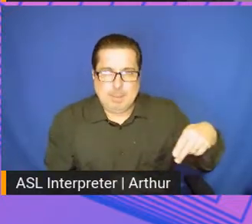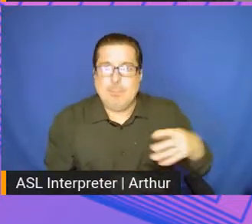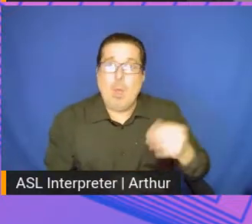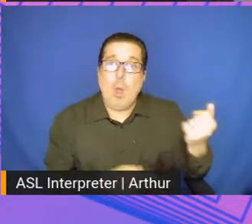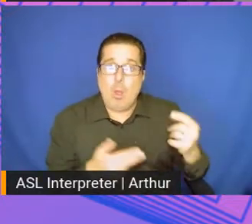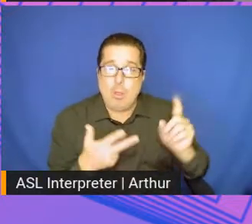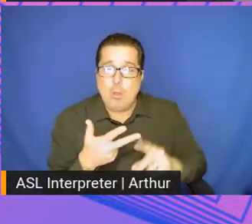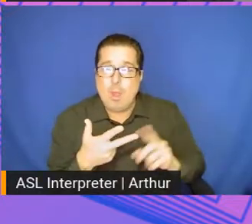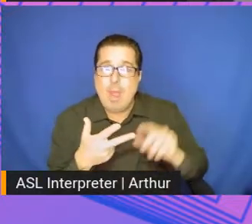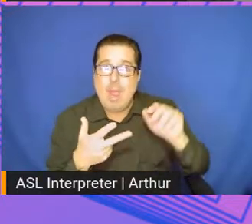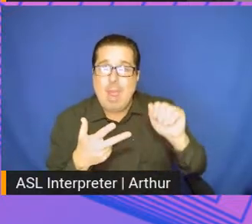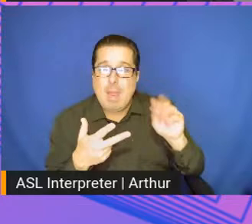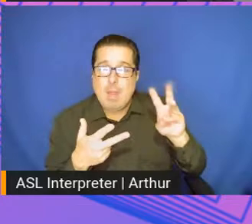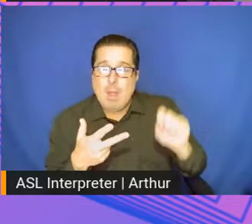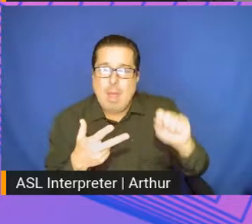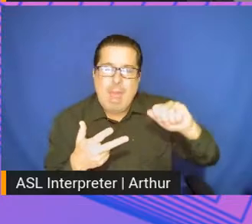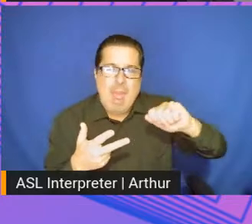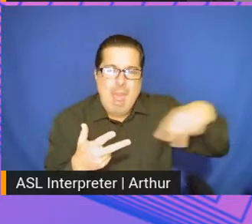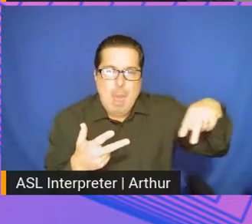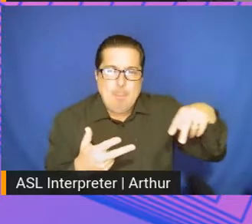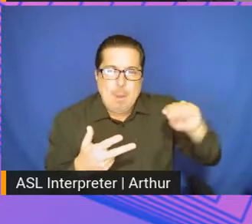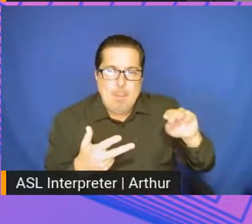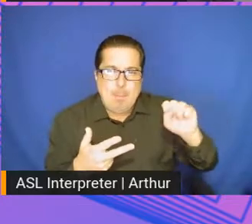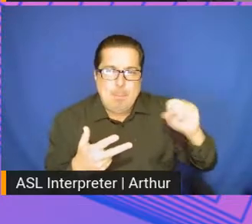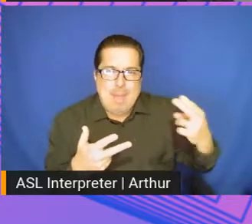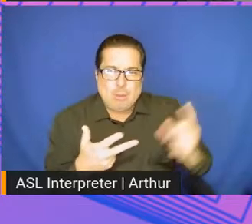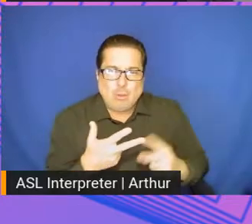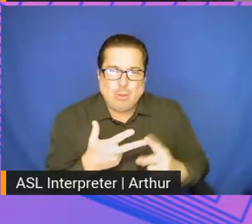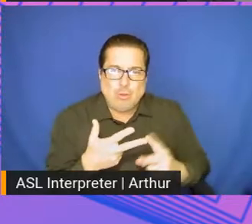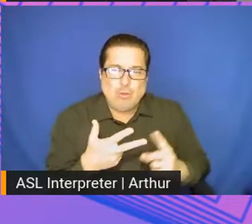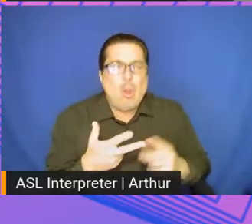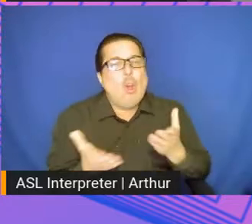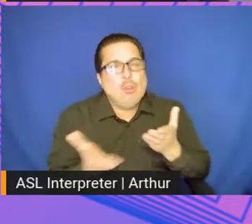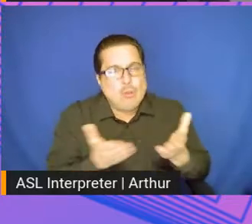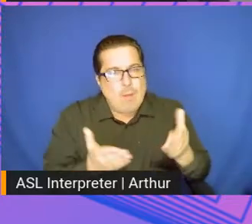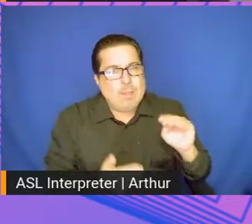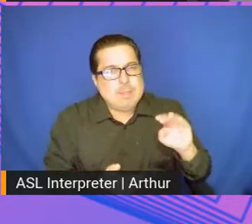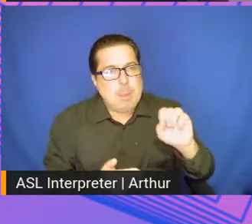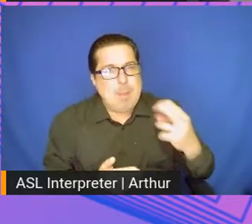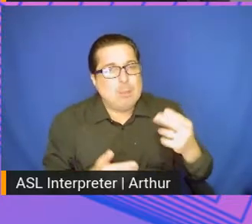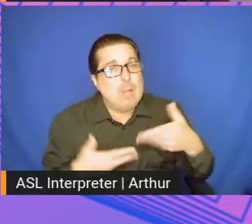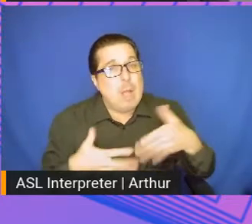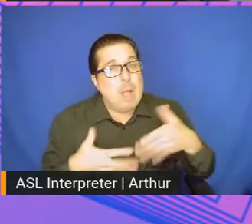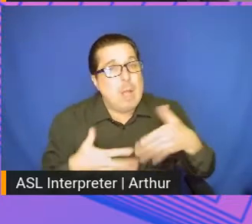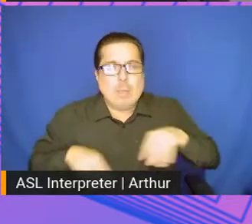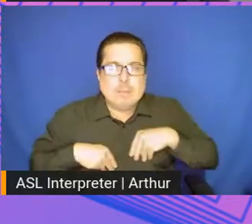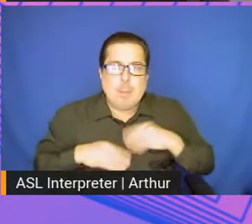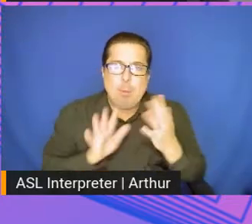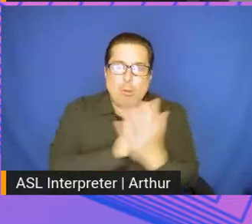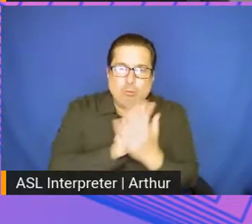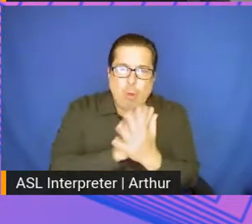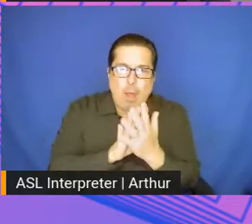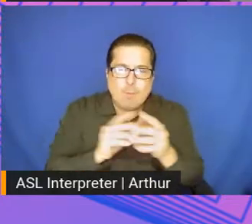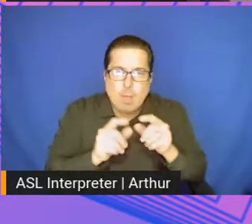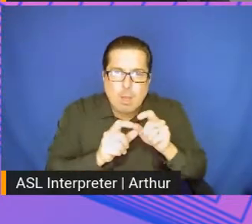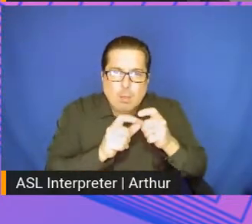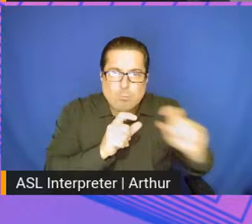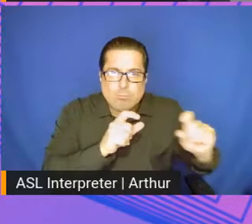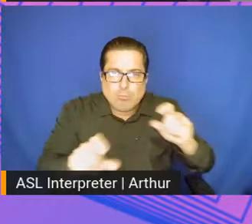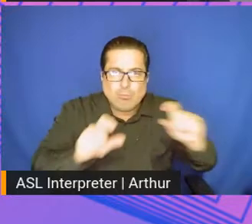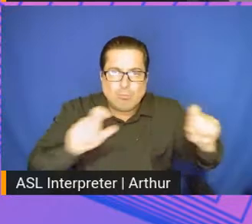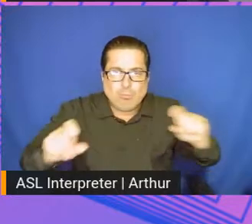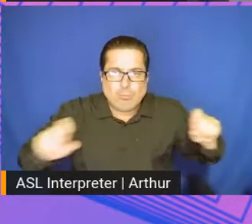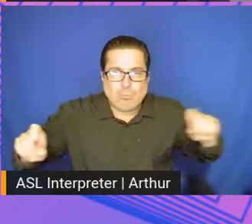App Mesh, which is a service mesh that allows you to accept traffic and distribute it directly from the edge